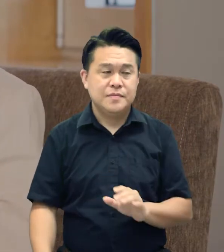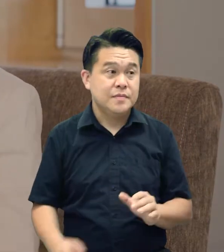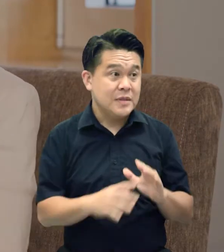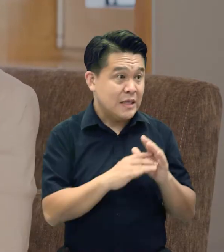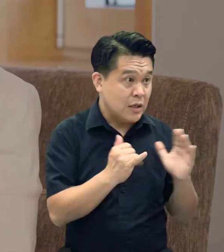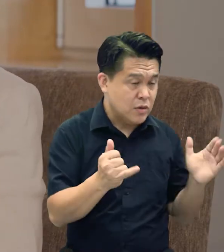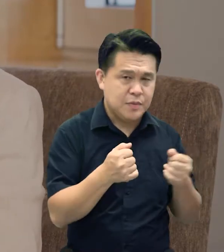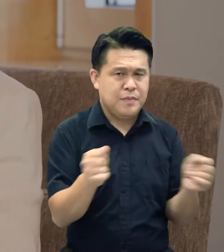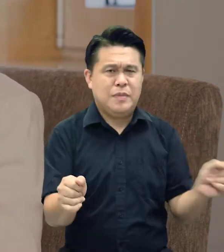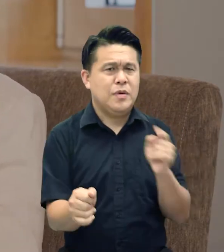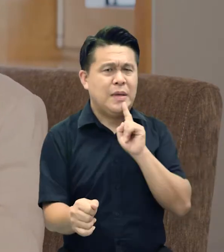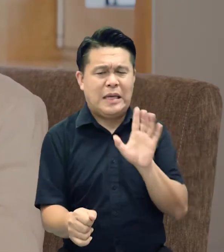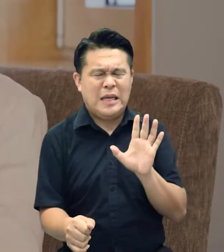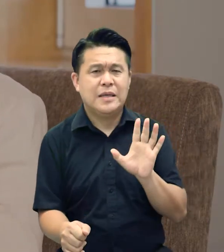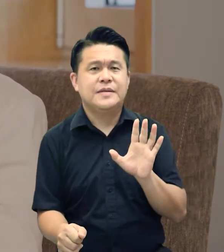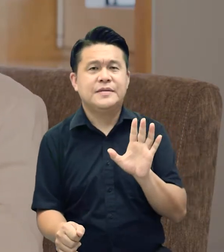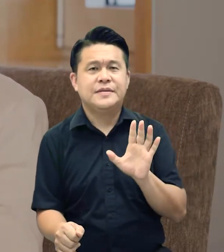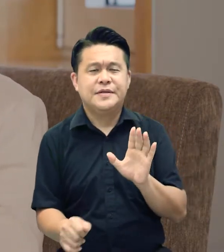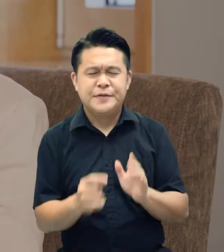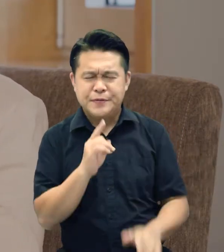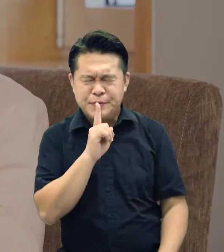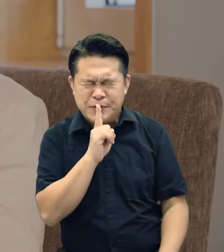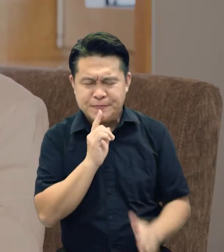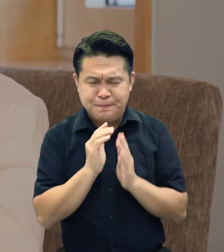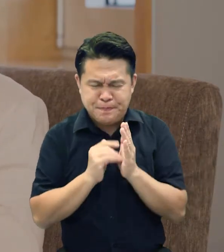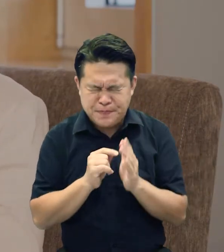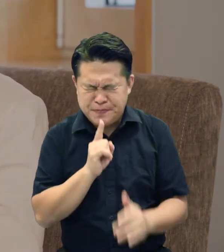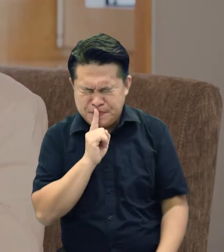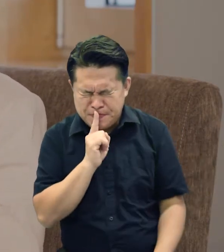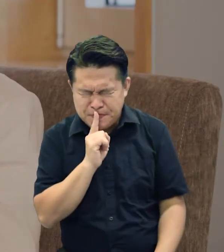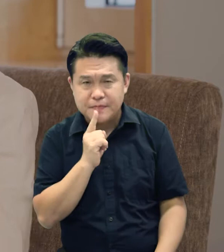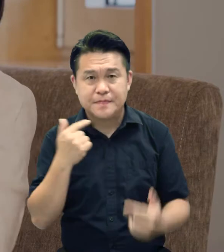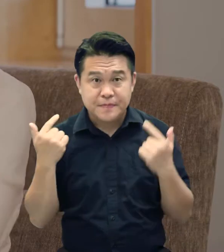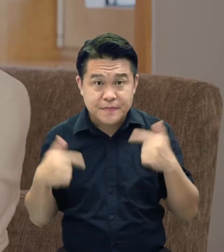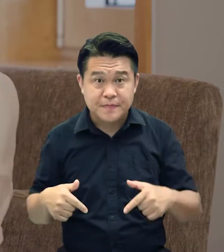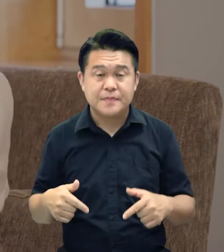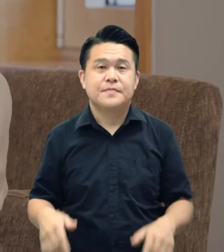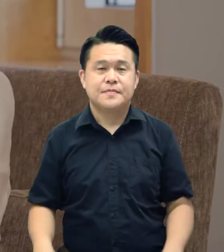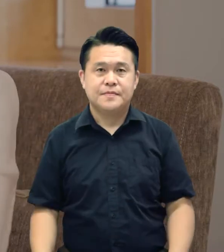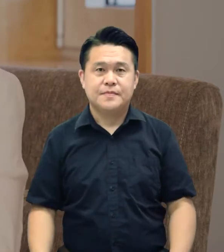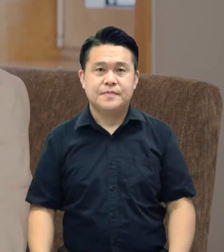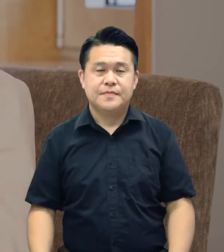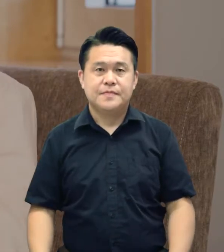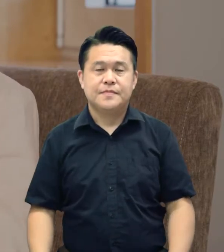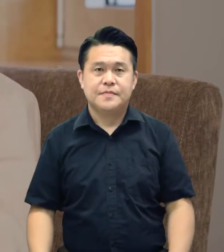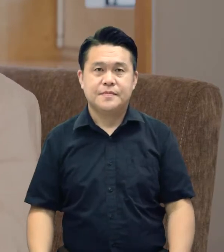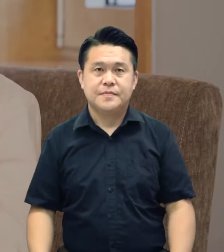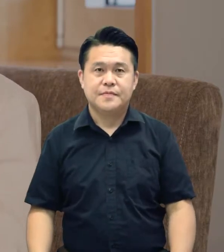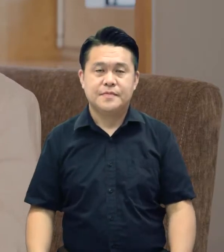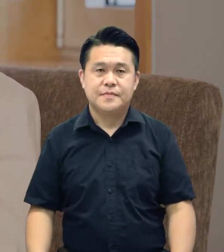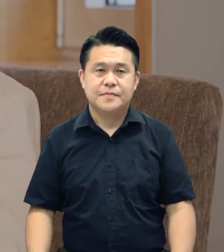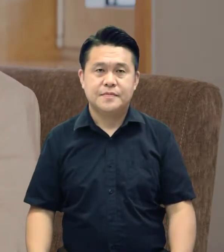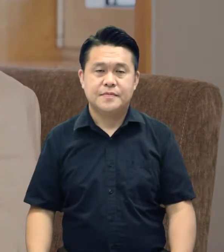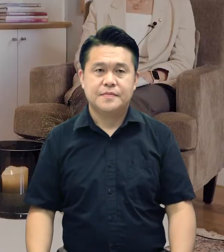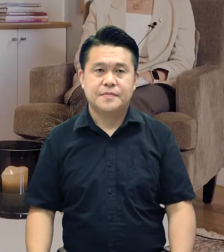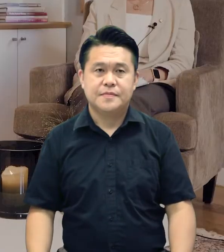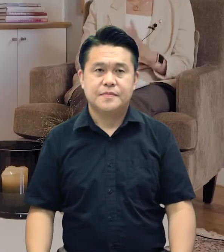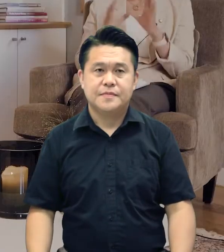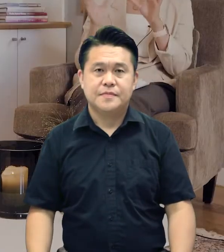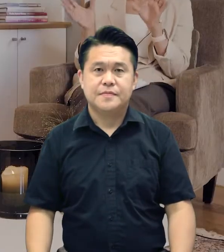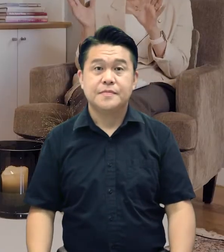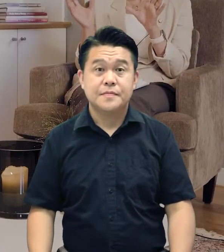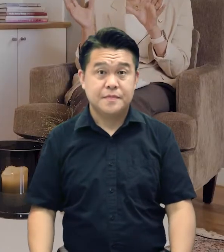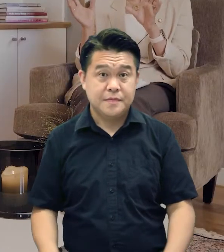their family and their friends, especially to parents. I think the